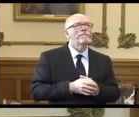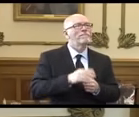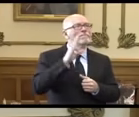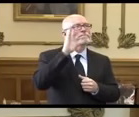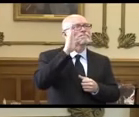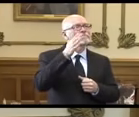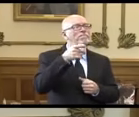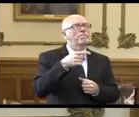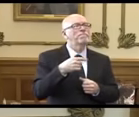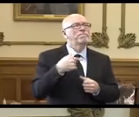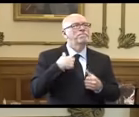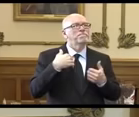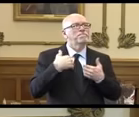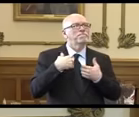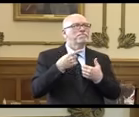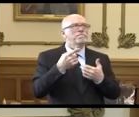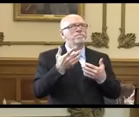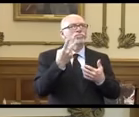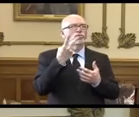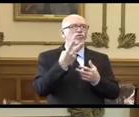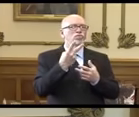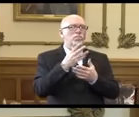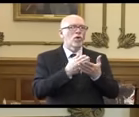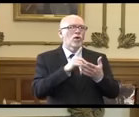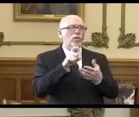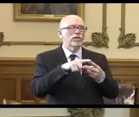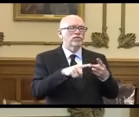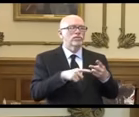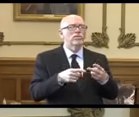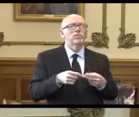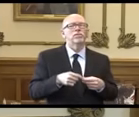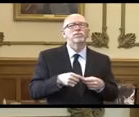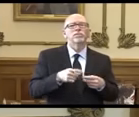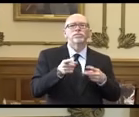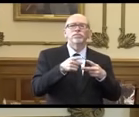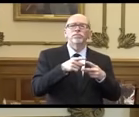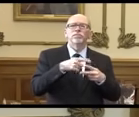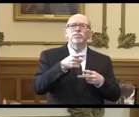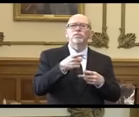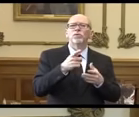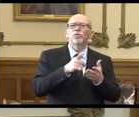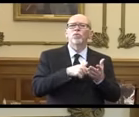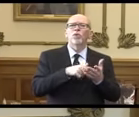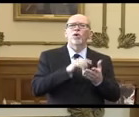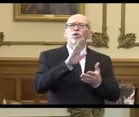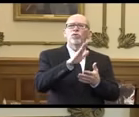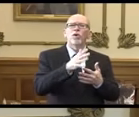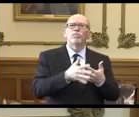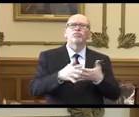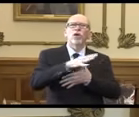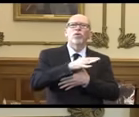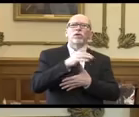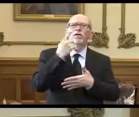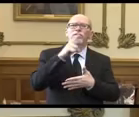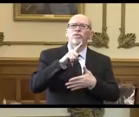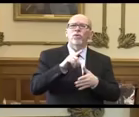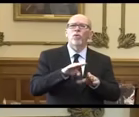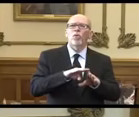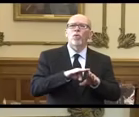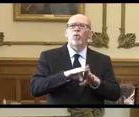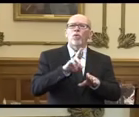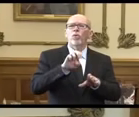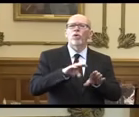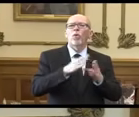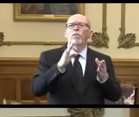Hi, I have kind of a two-pronged question. First, it would be, what are your priorities for reopening?